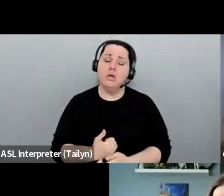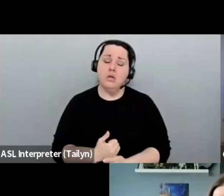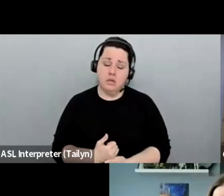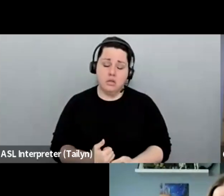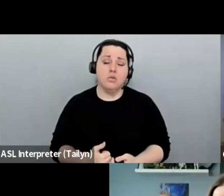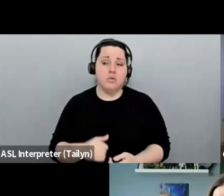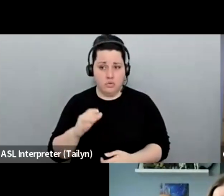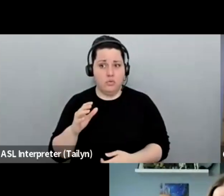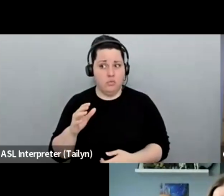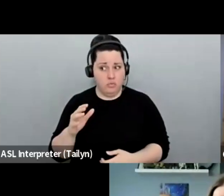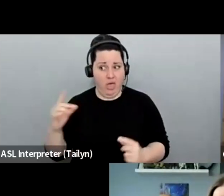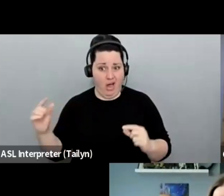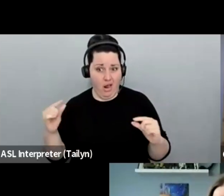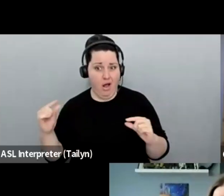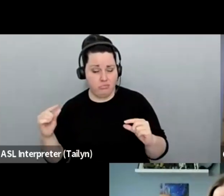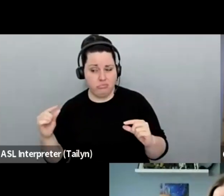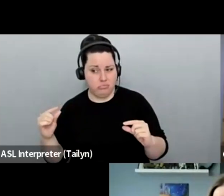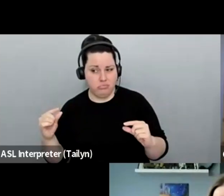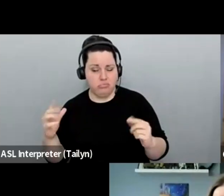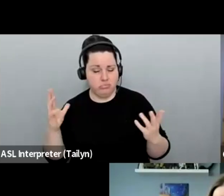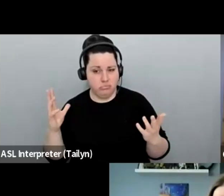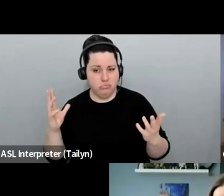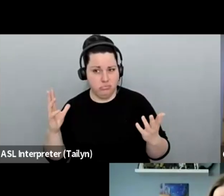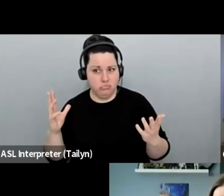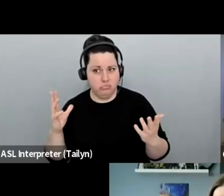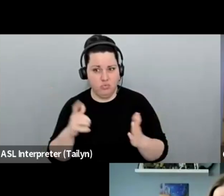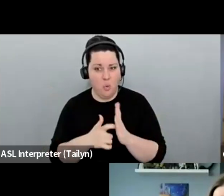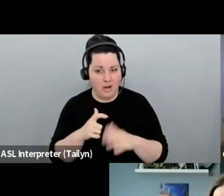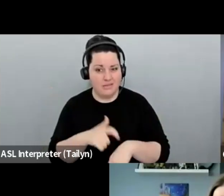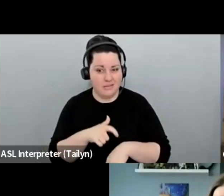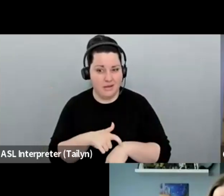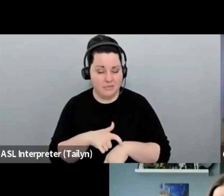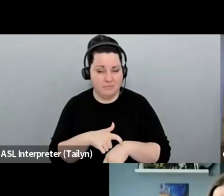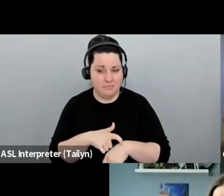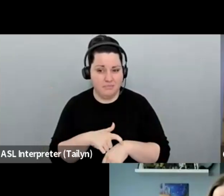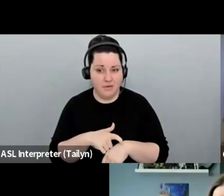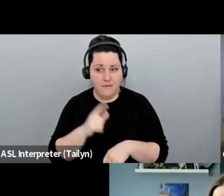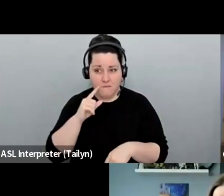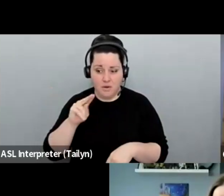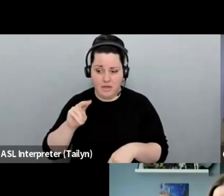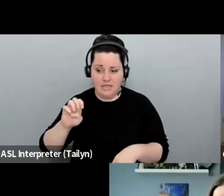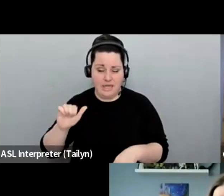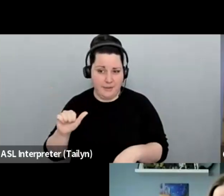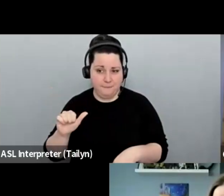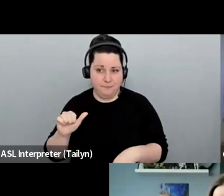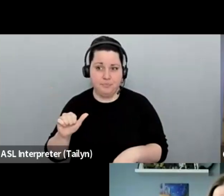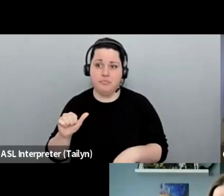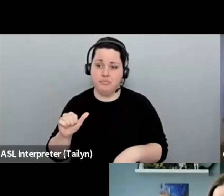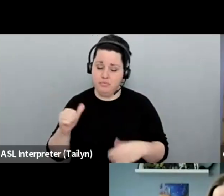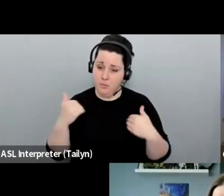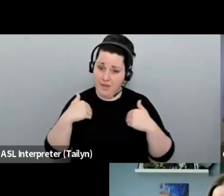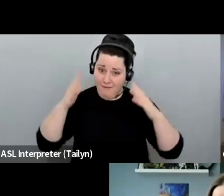so the word on the street is it's only a matter of time as it pertains to the NEA. There is hope